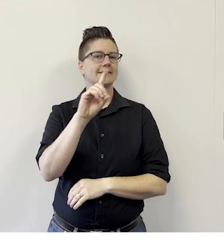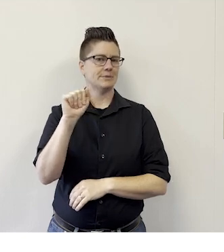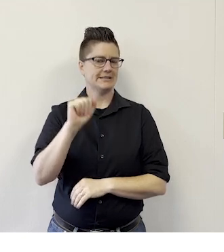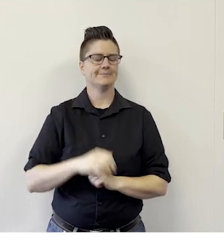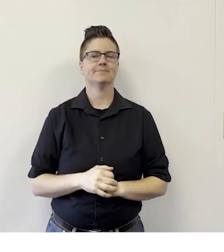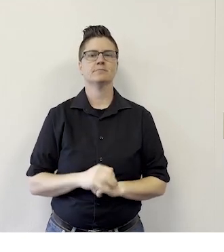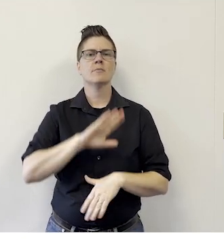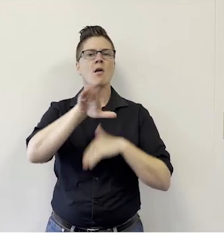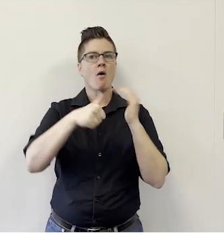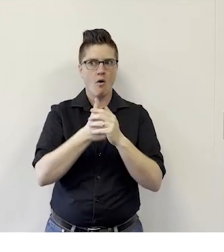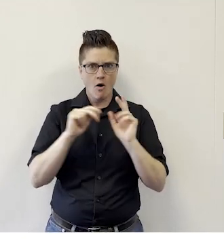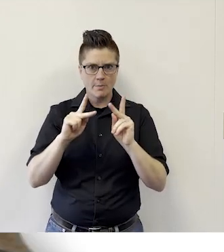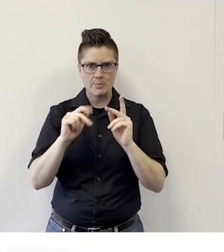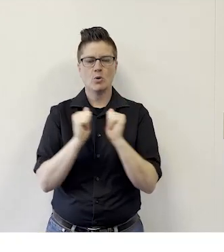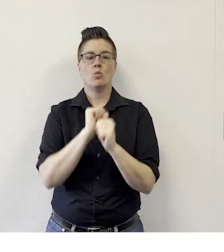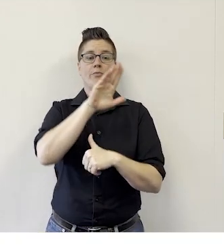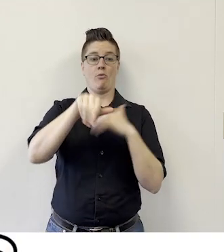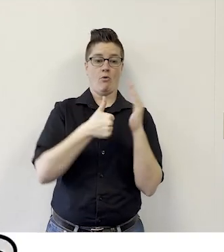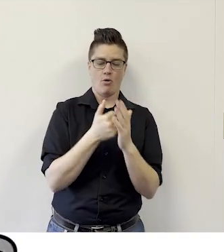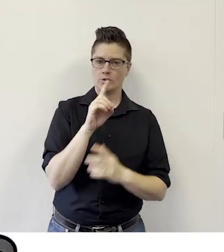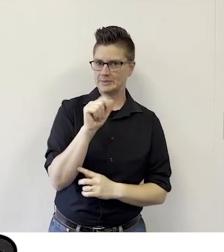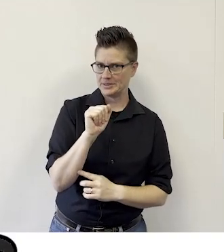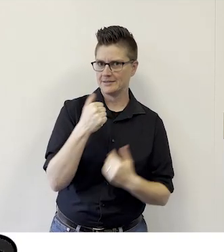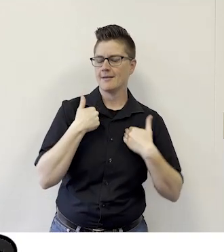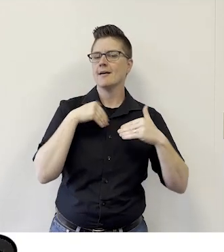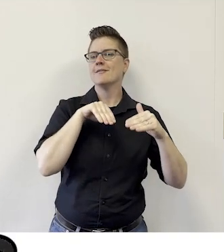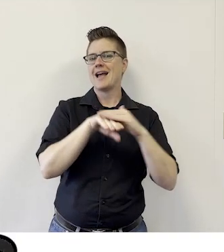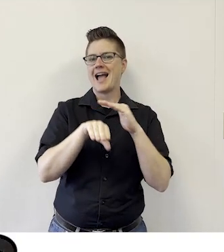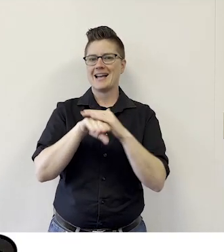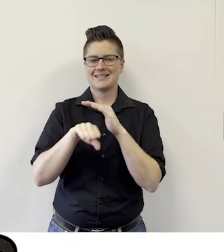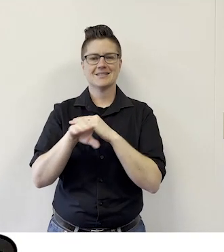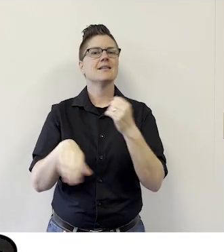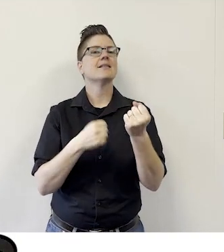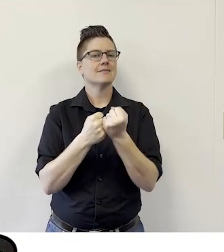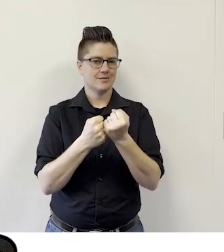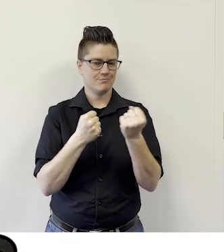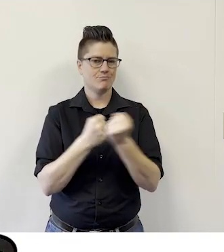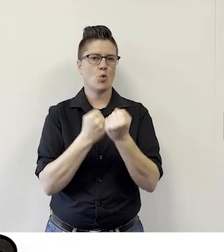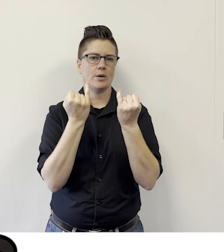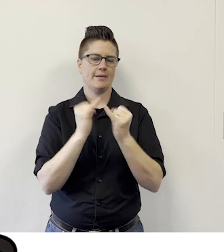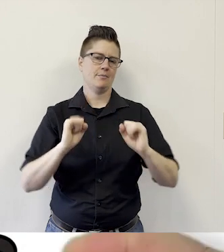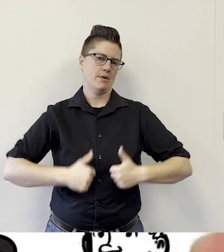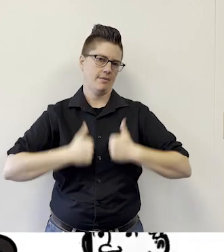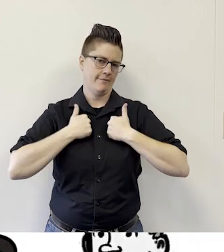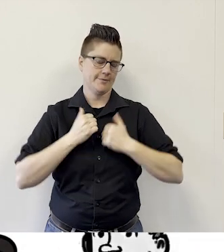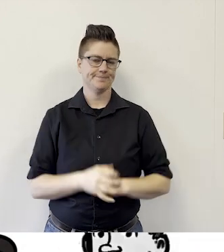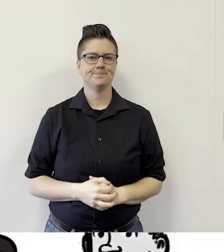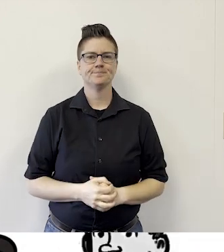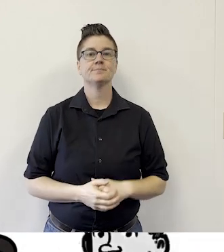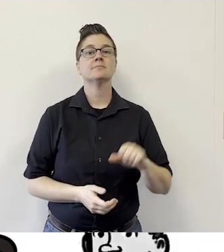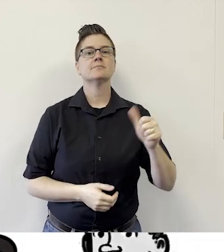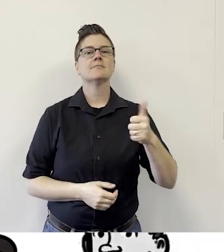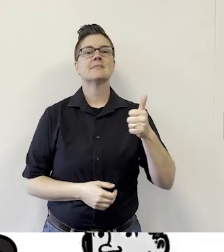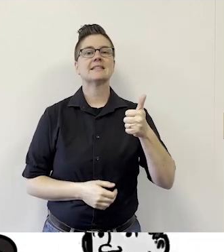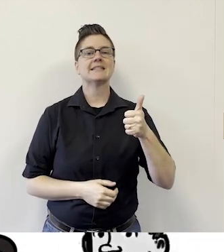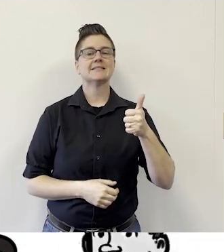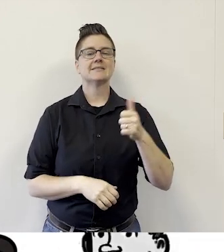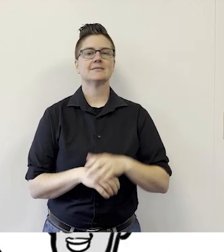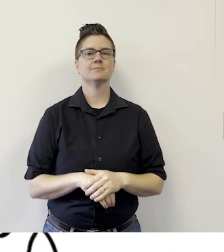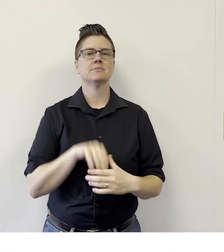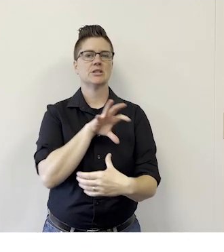Cross-disability. All people with all disabilities have access to services that support independent